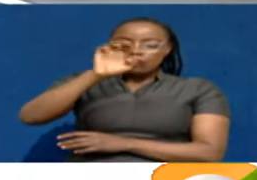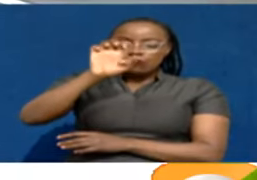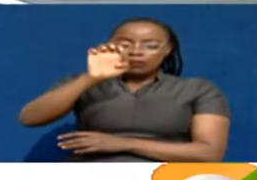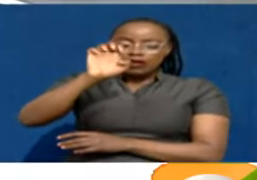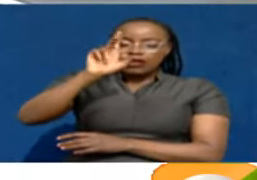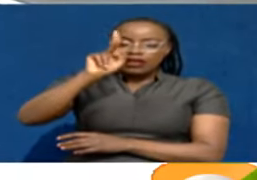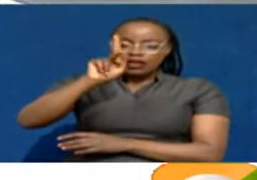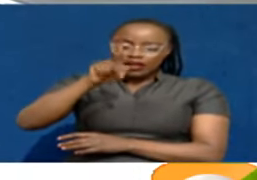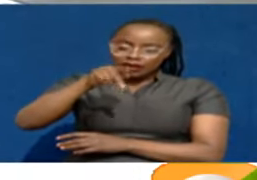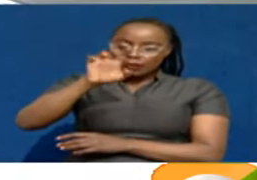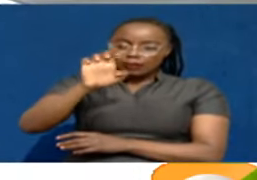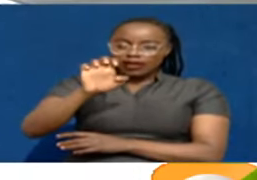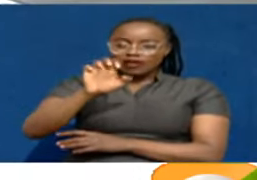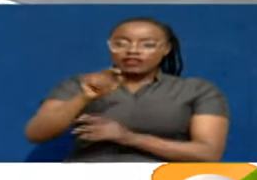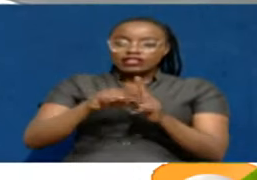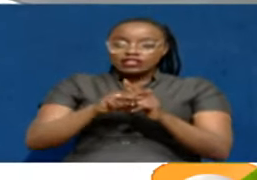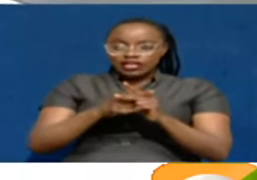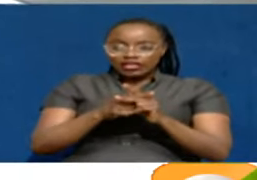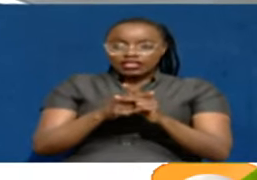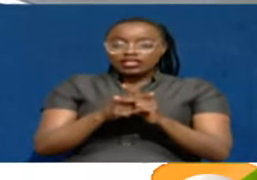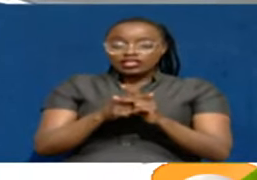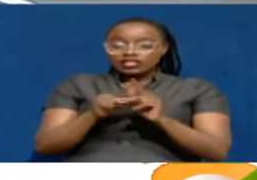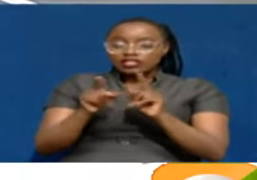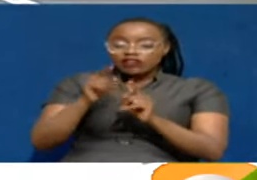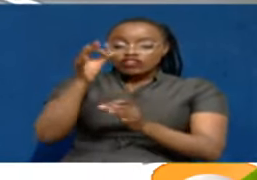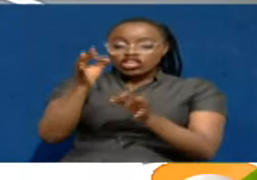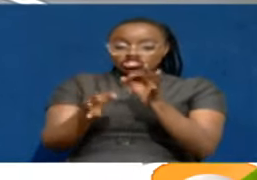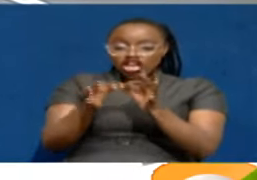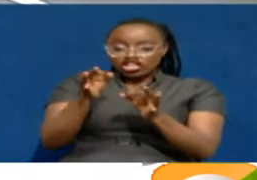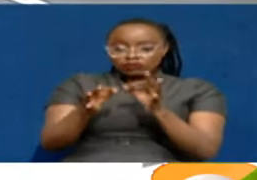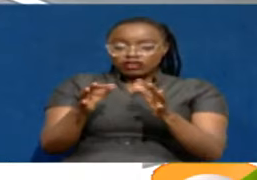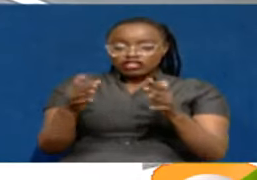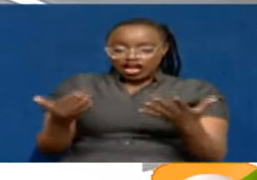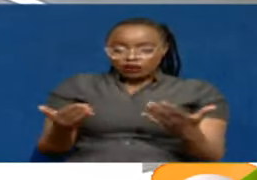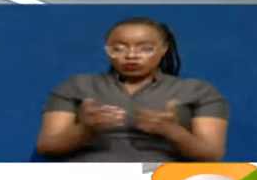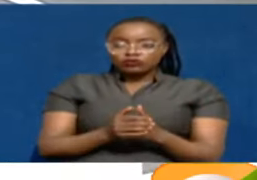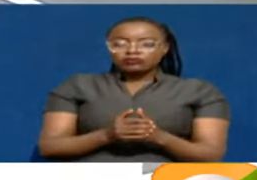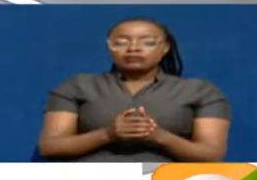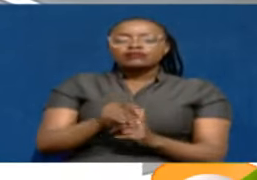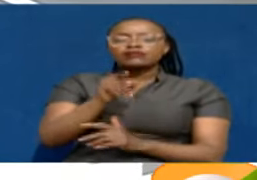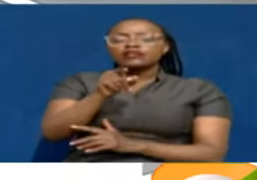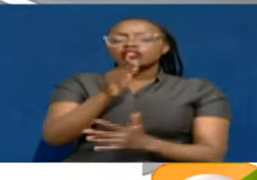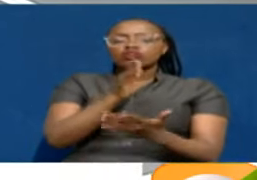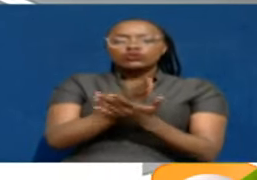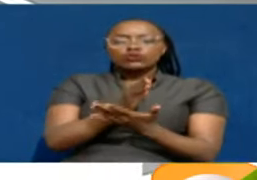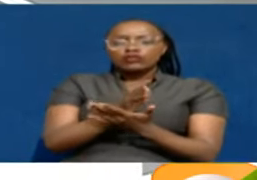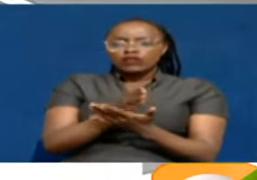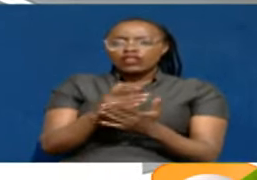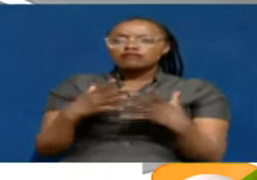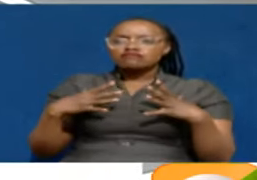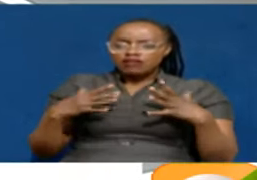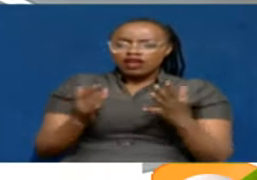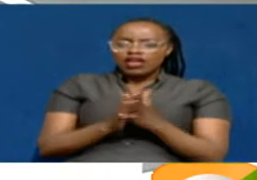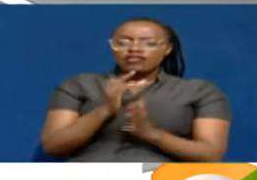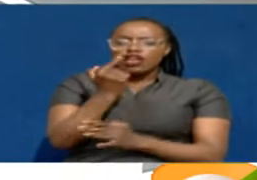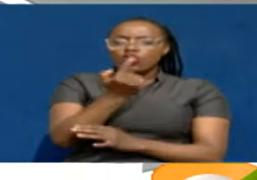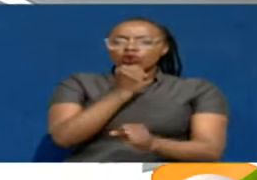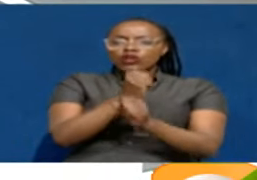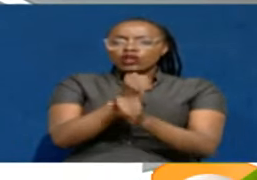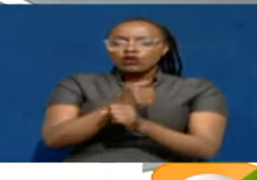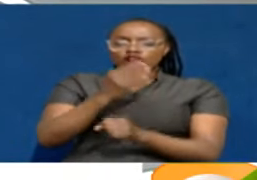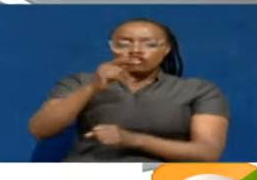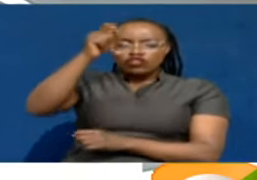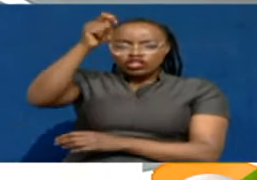right. And he began the groundbreaking judgment with these words. He said, "It is indeed the lofty and lonely work of